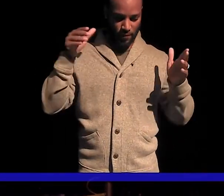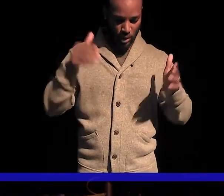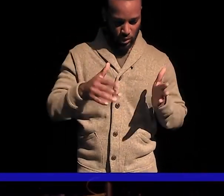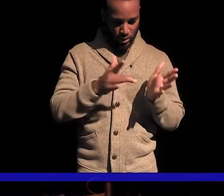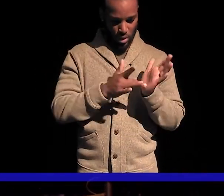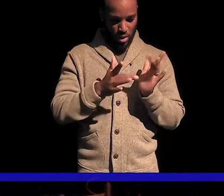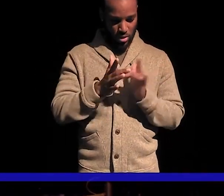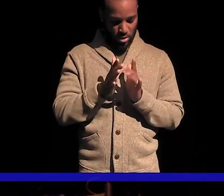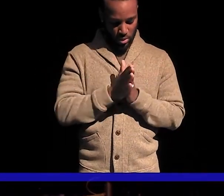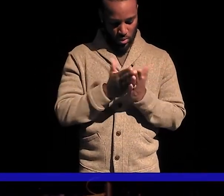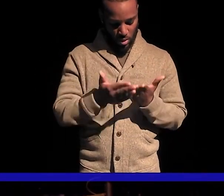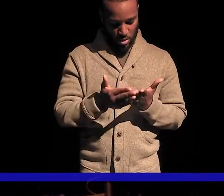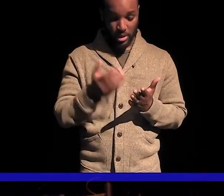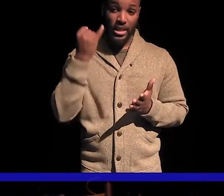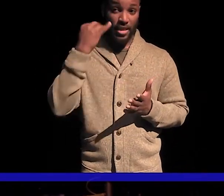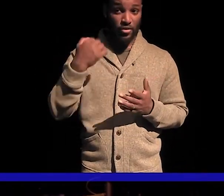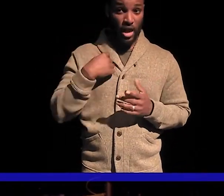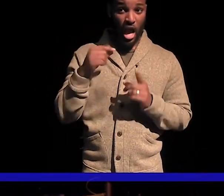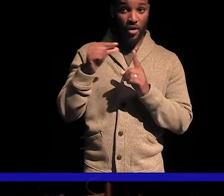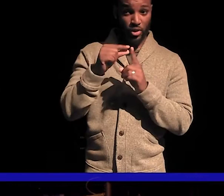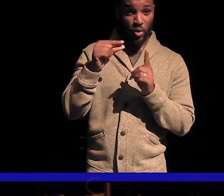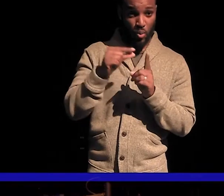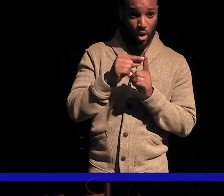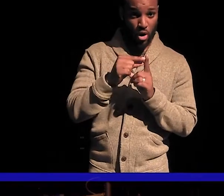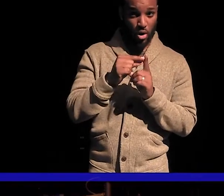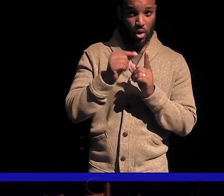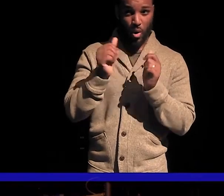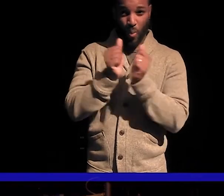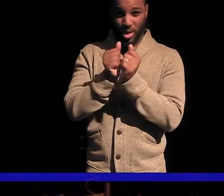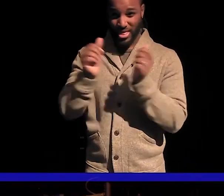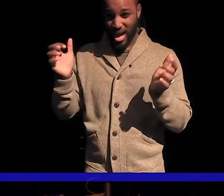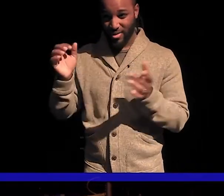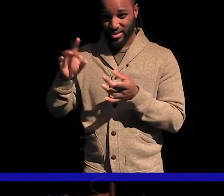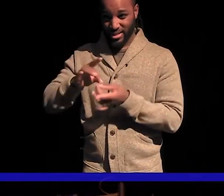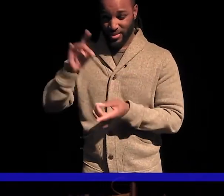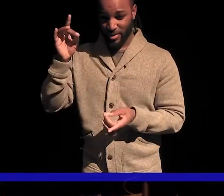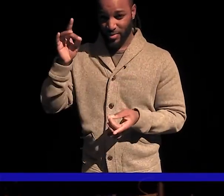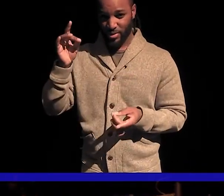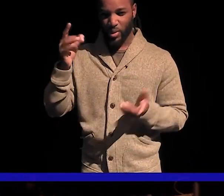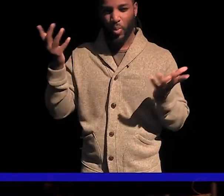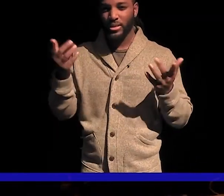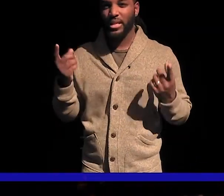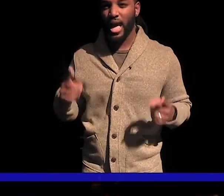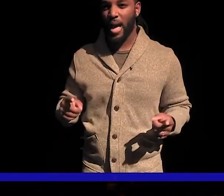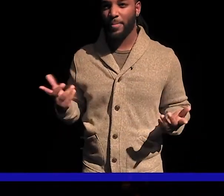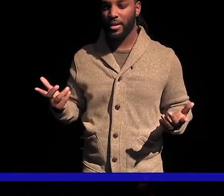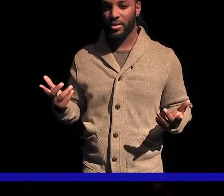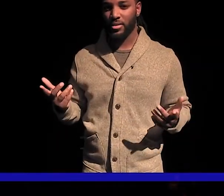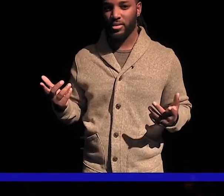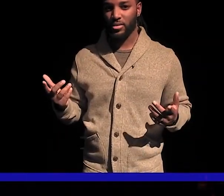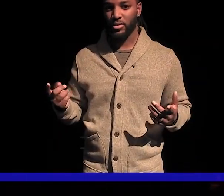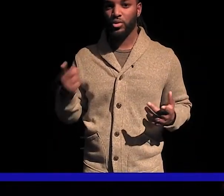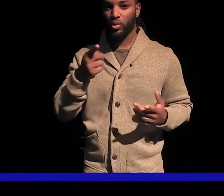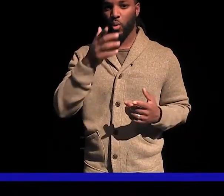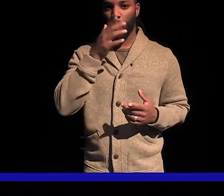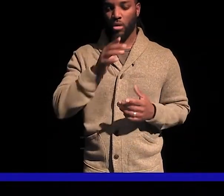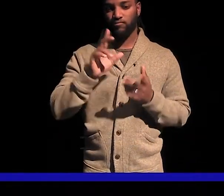you have the Word and no Spirit, what's going to end up happening is that you're going to dry